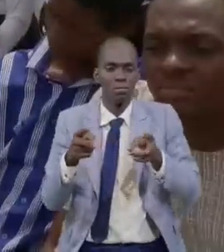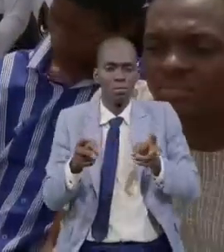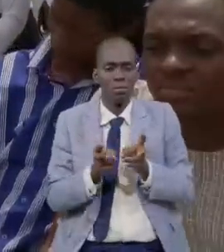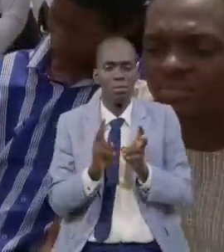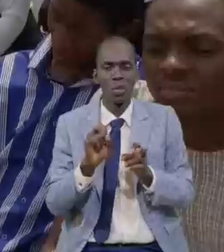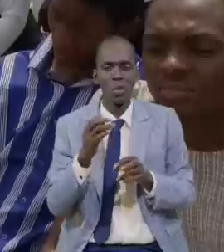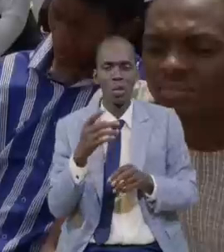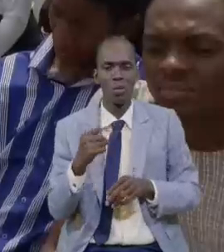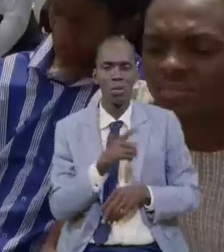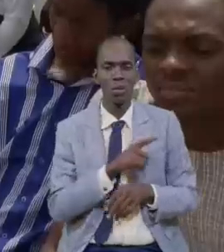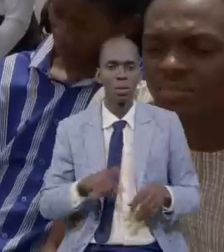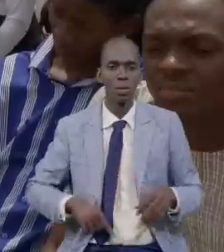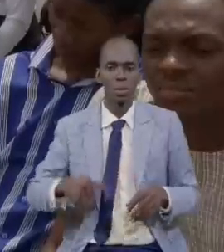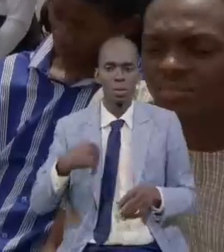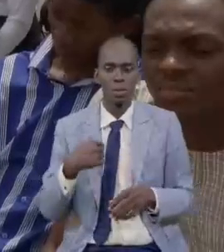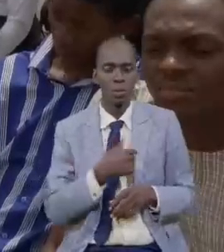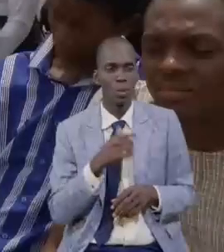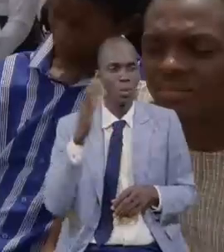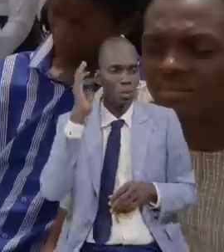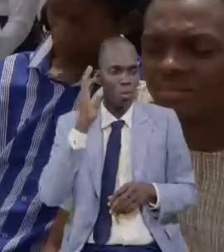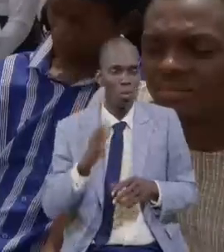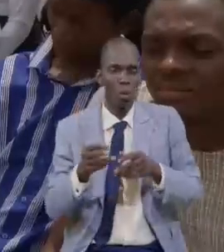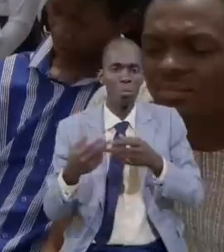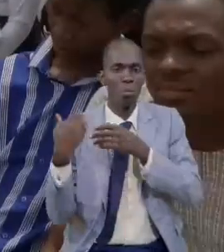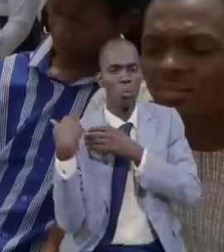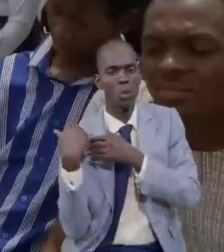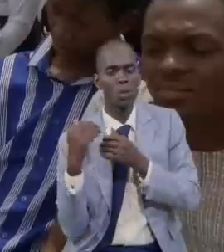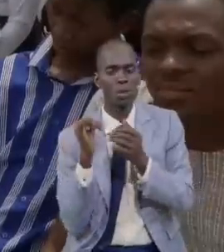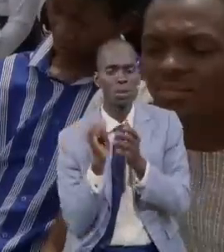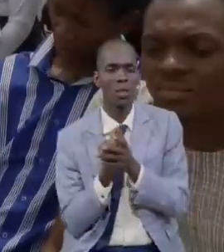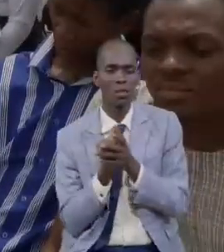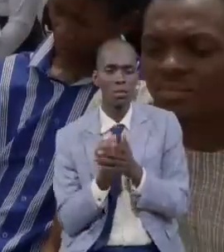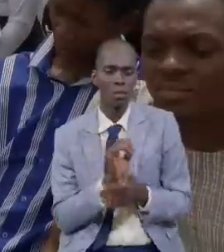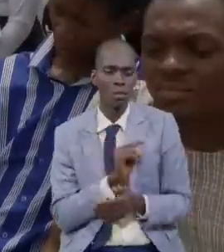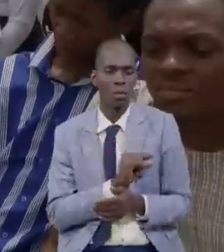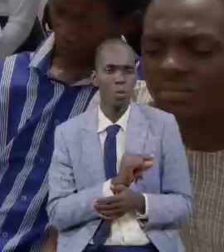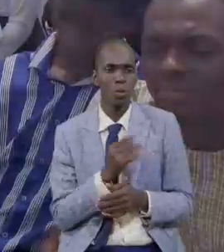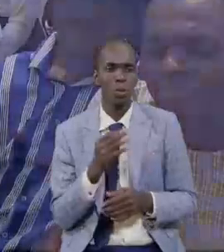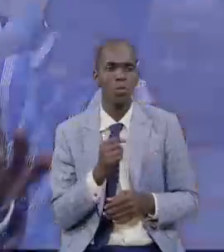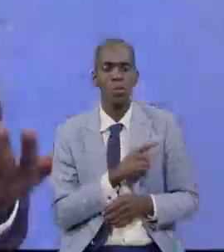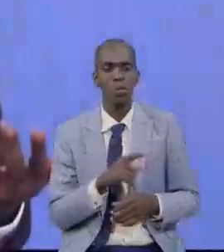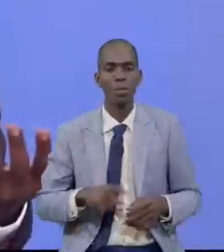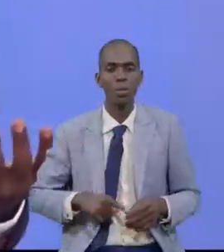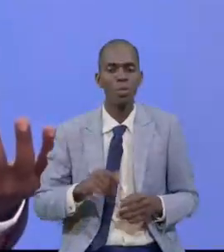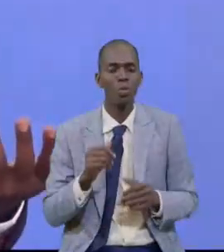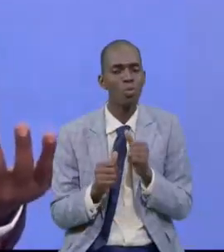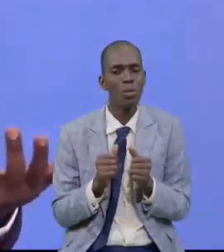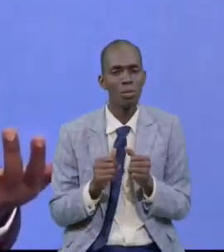the vessels of the Lord. What's inside that vessel? The vessel of the Lord. Grace.